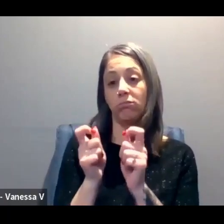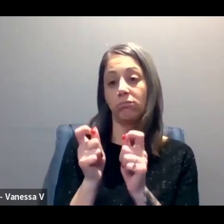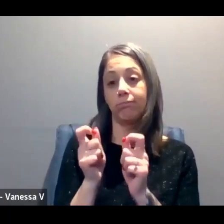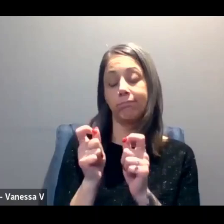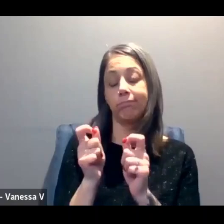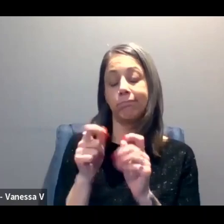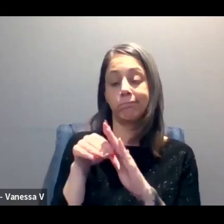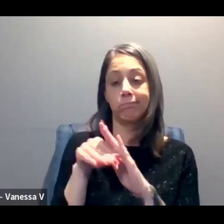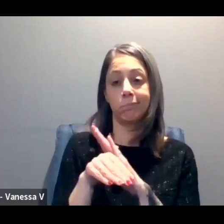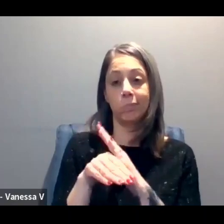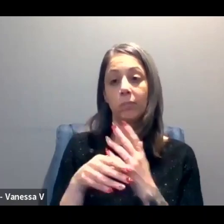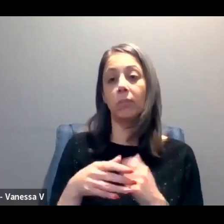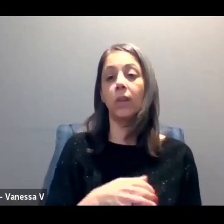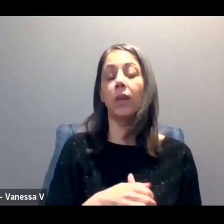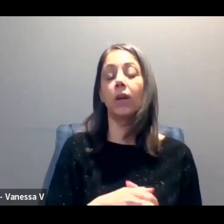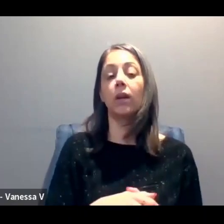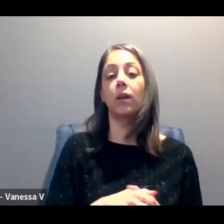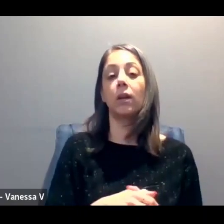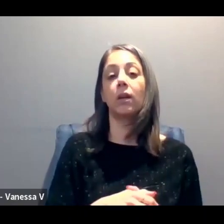is found at